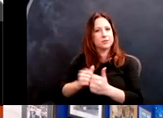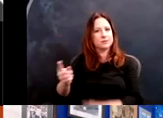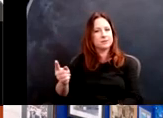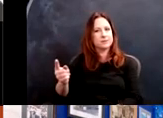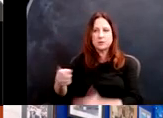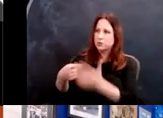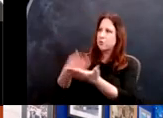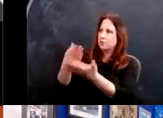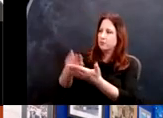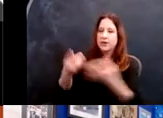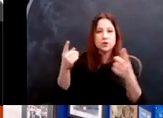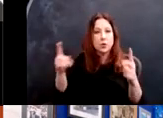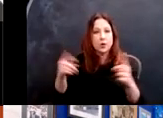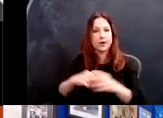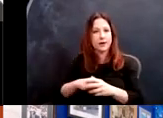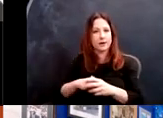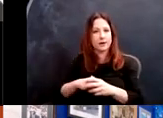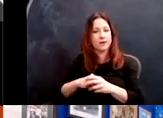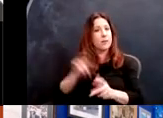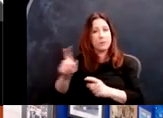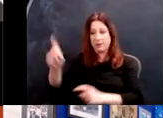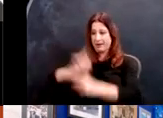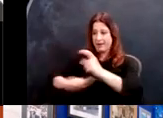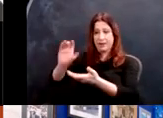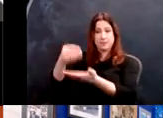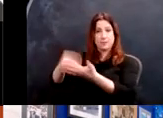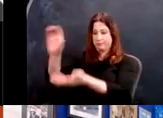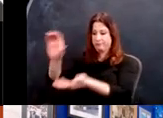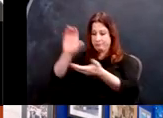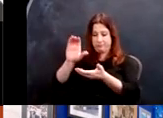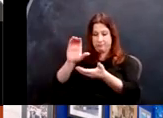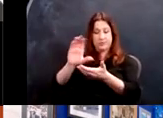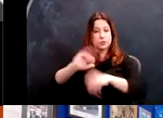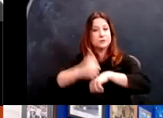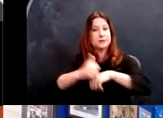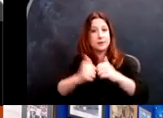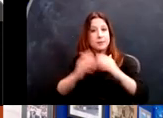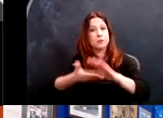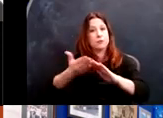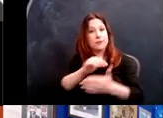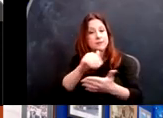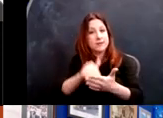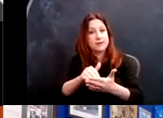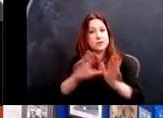the people that are giving us money to provide this service?